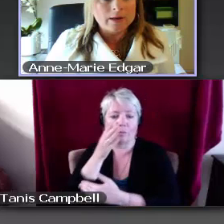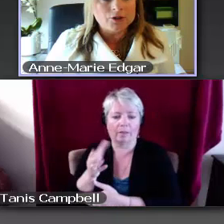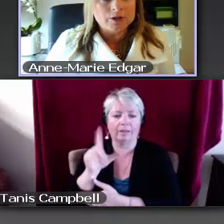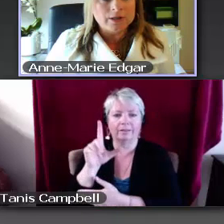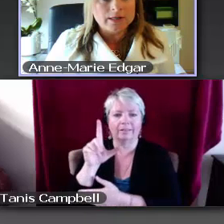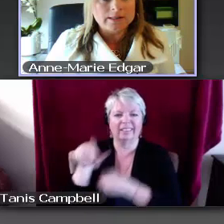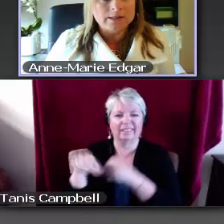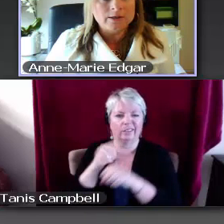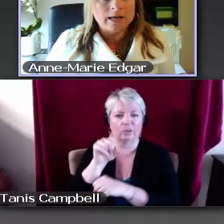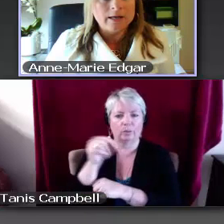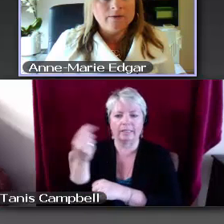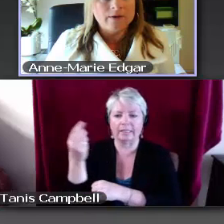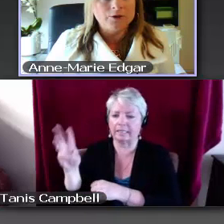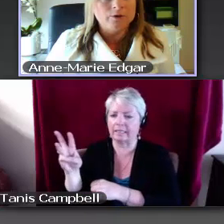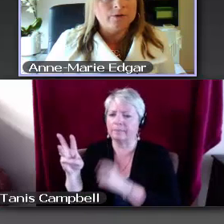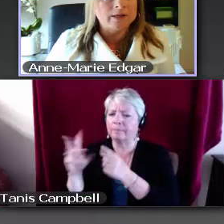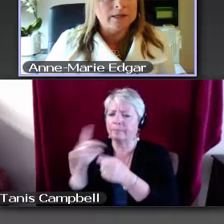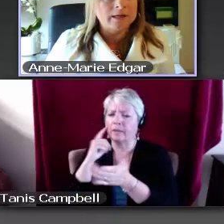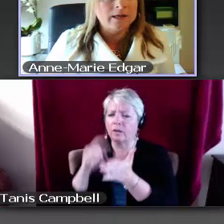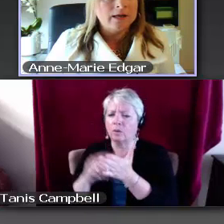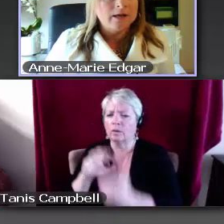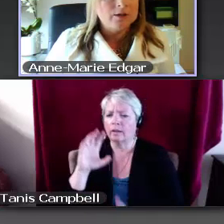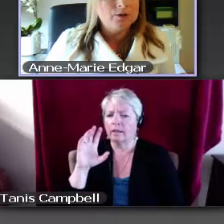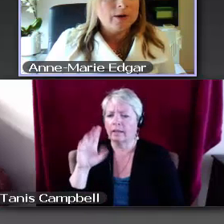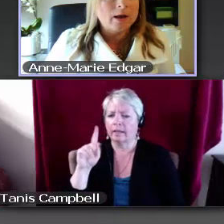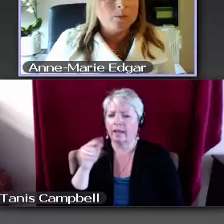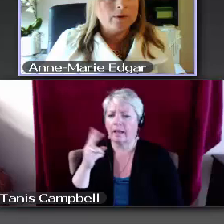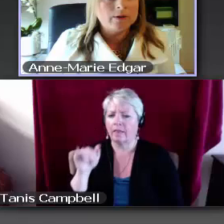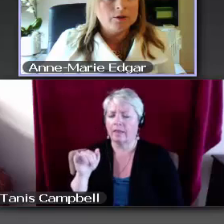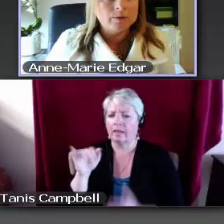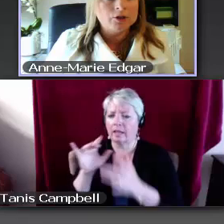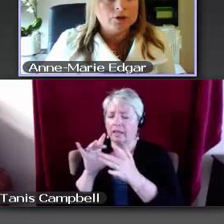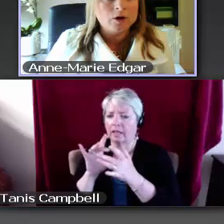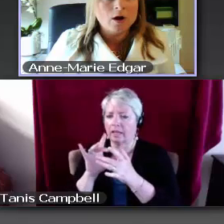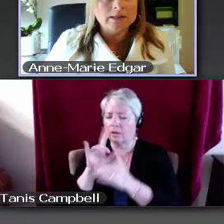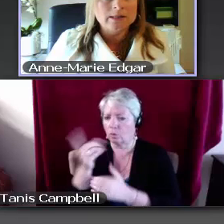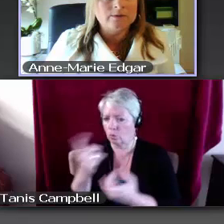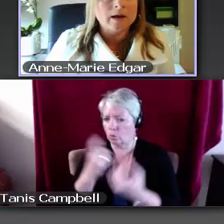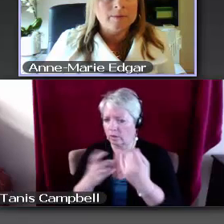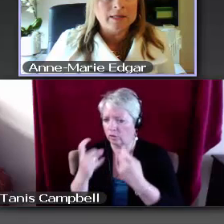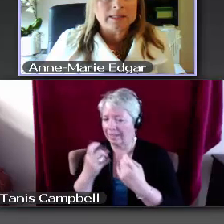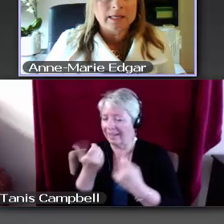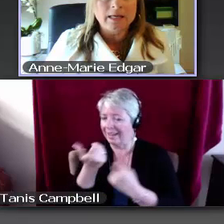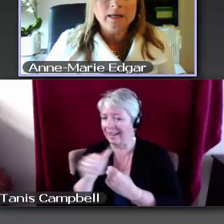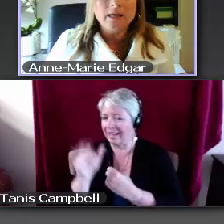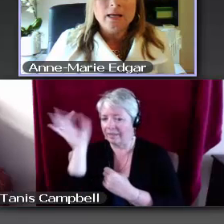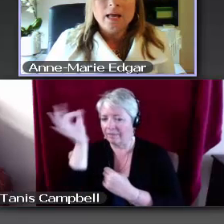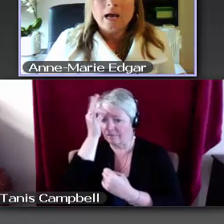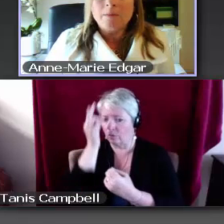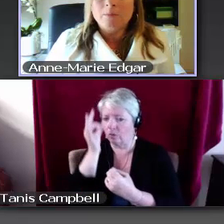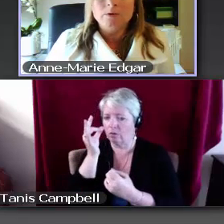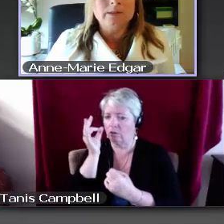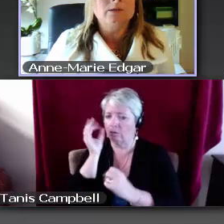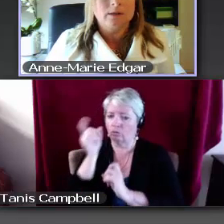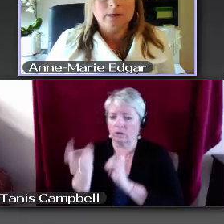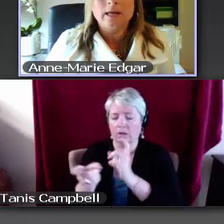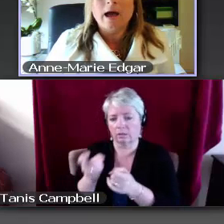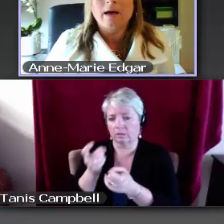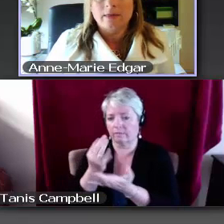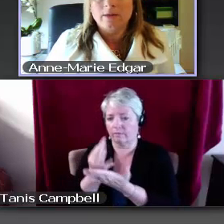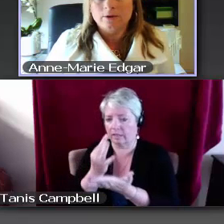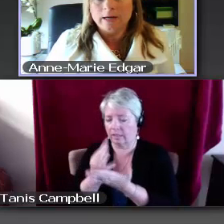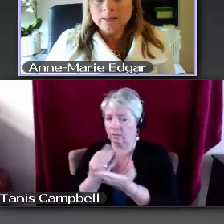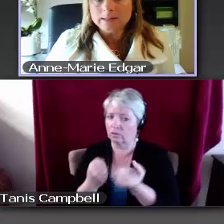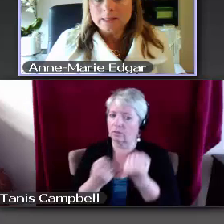Kathy had a question, is there any federal funding to help with the tuition cost of IBDE? Most